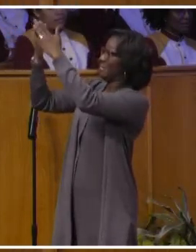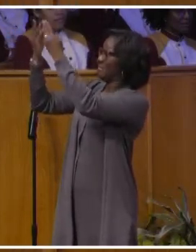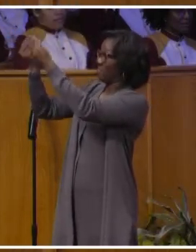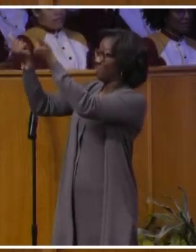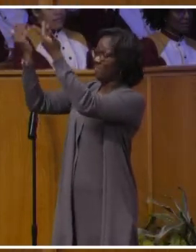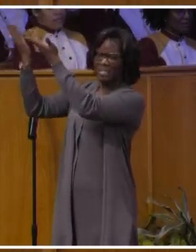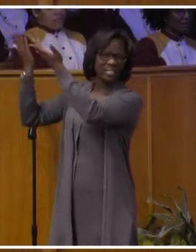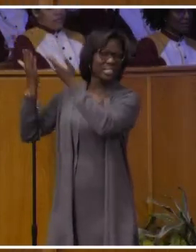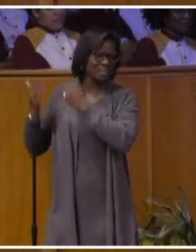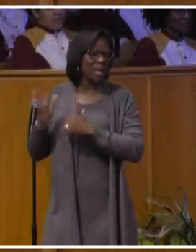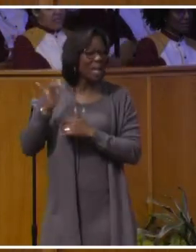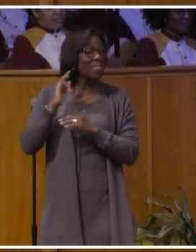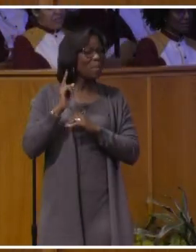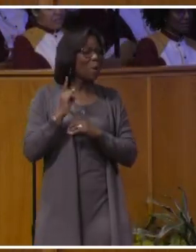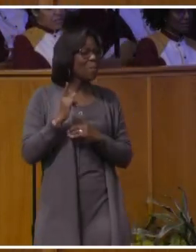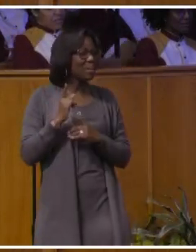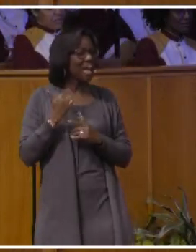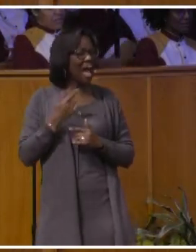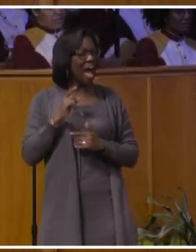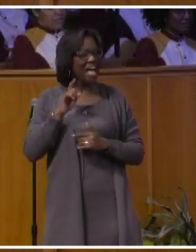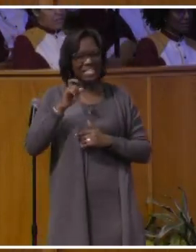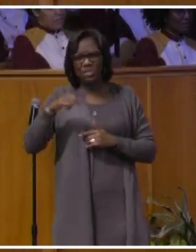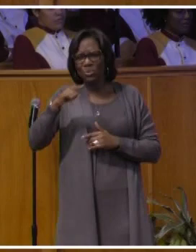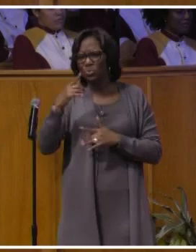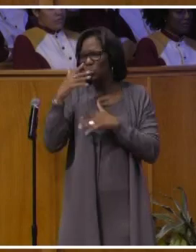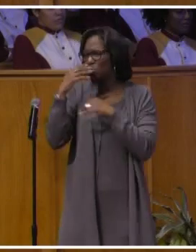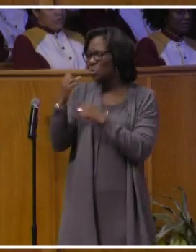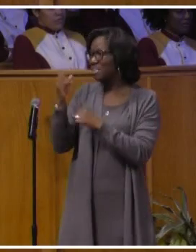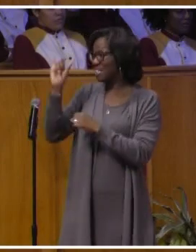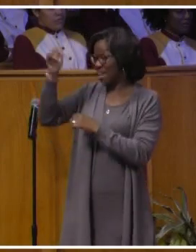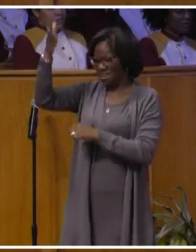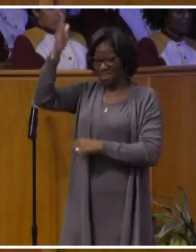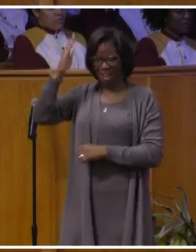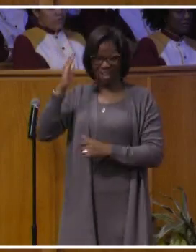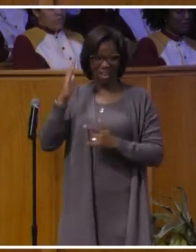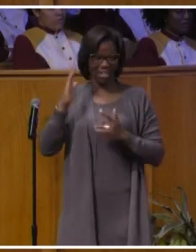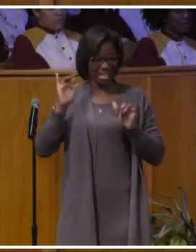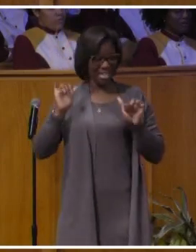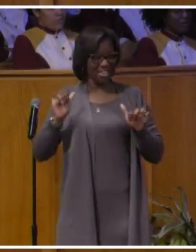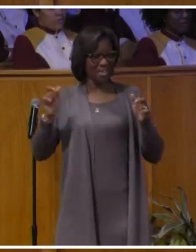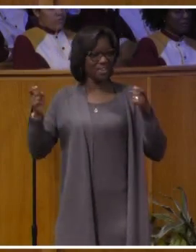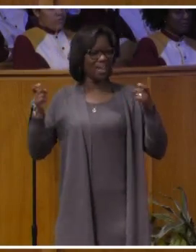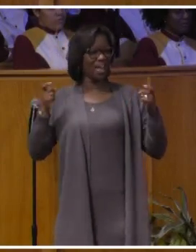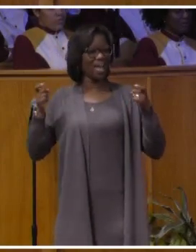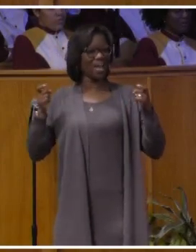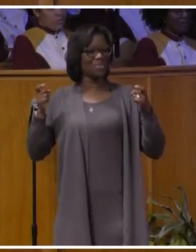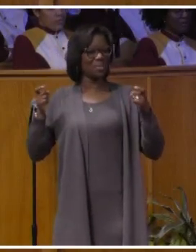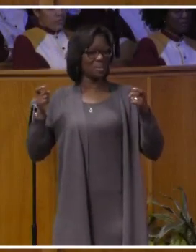In that moment, I need you to trust that God can handle it.